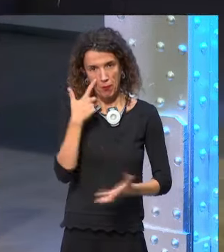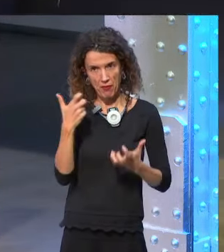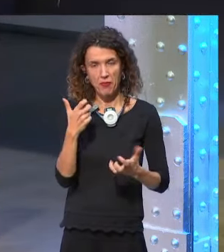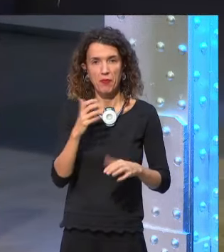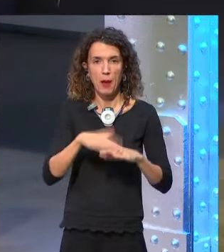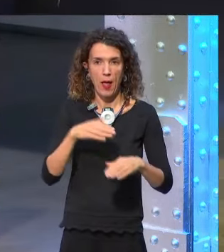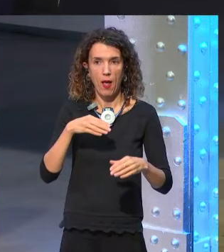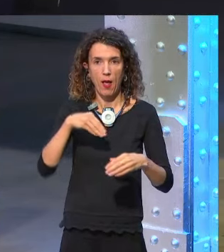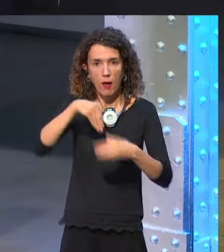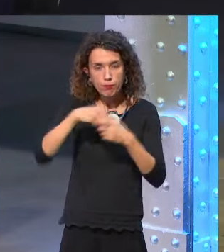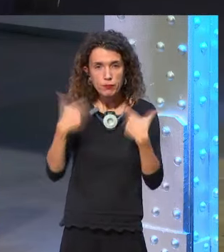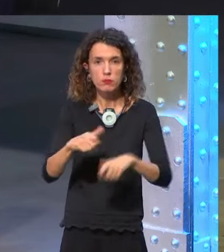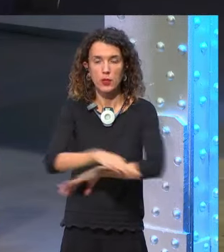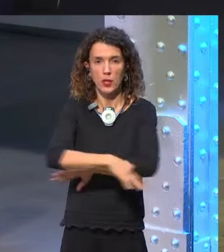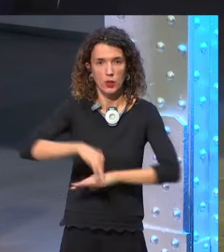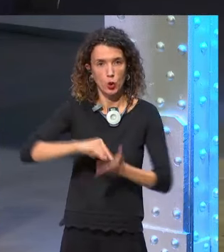Sorry.